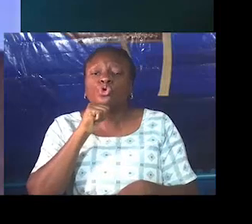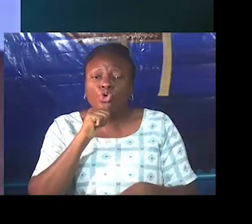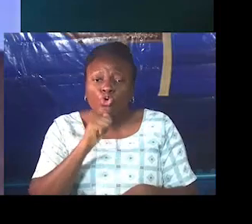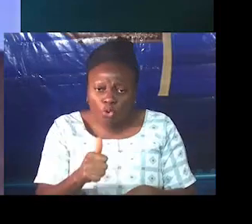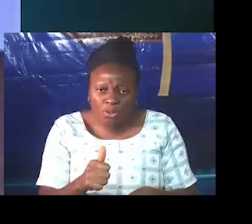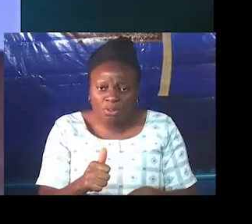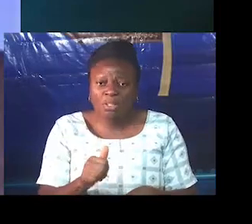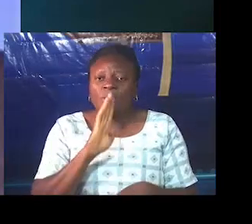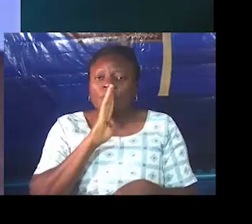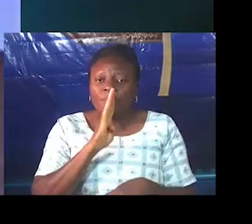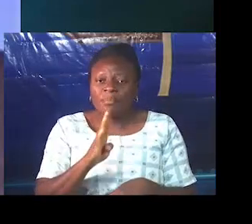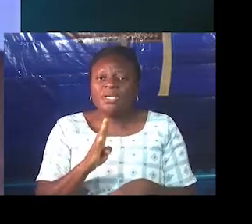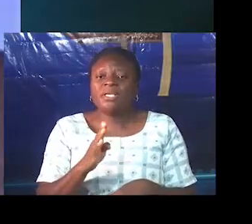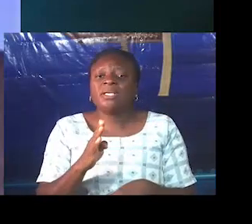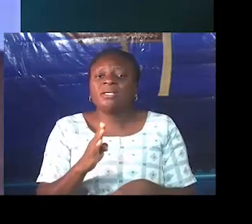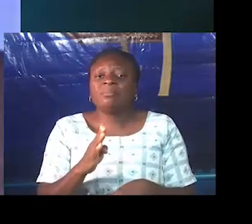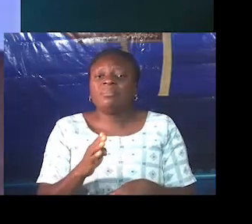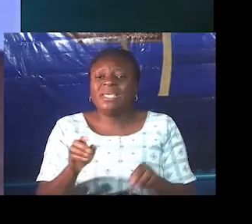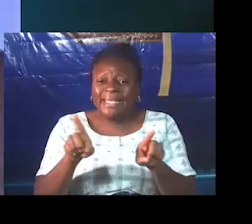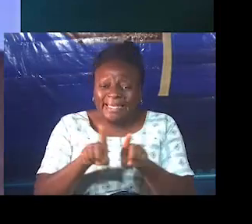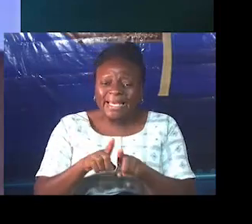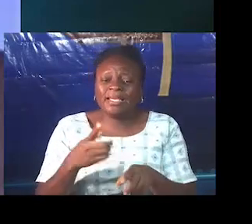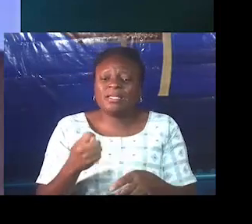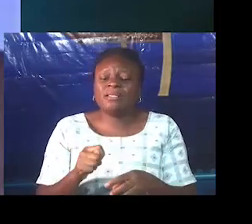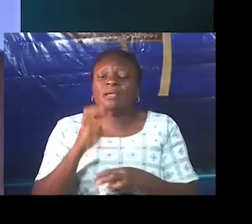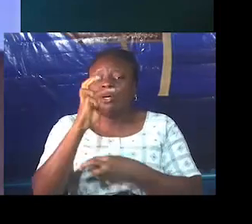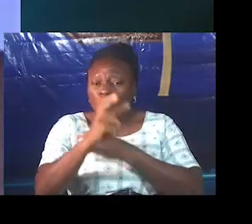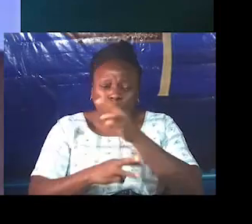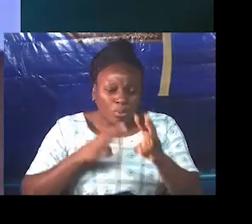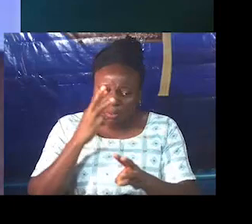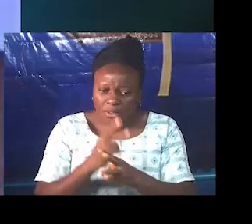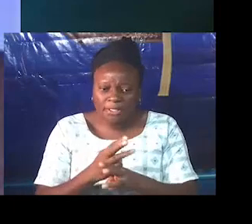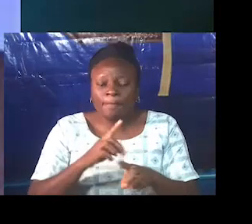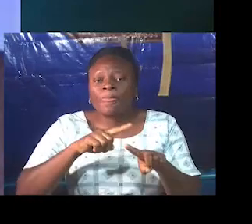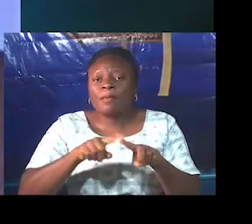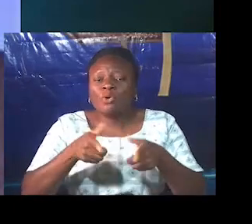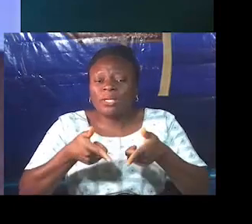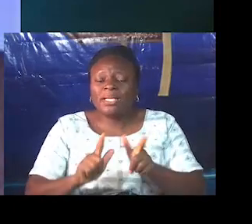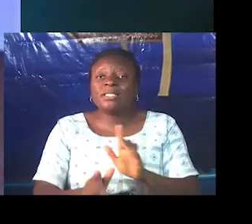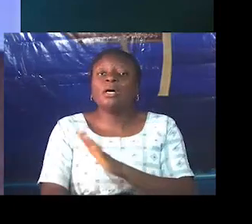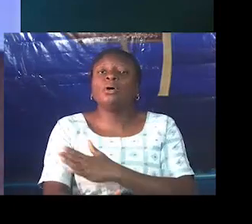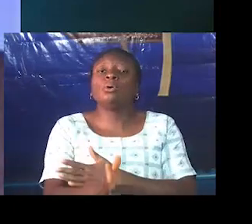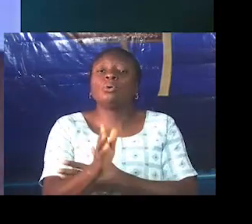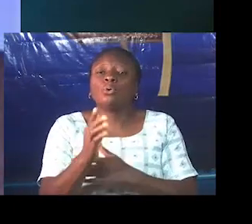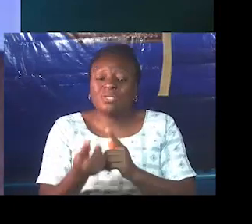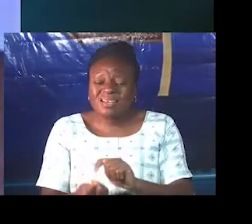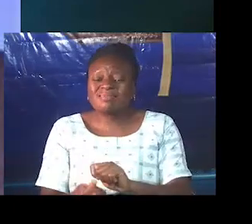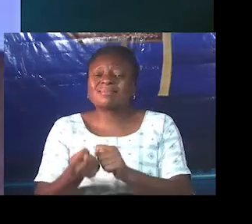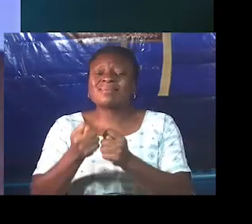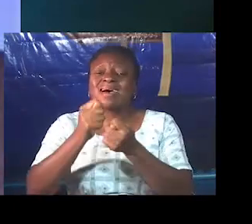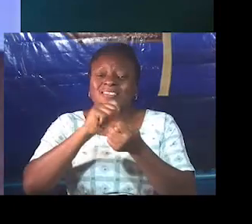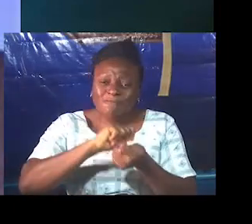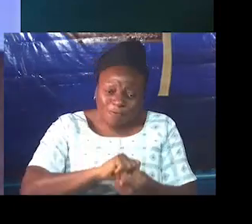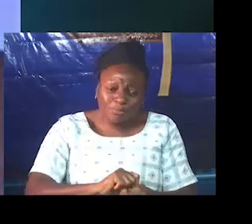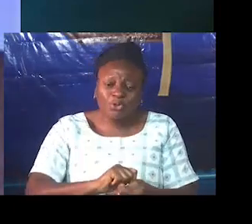the standards of this world, but let God transform you inwardly by a complete change of